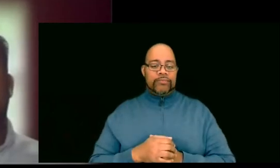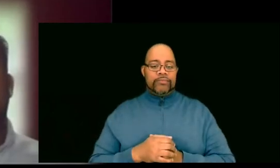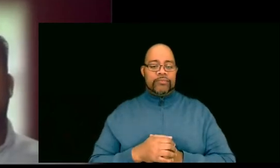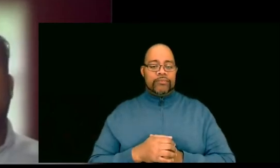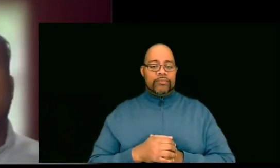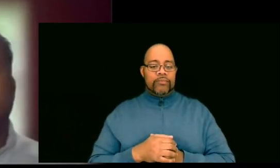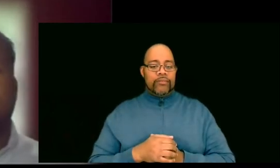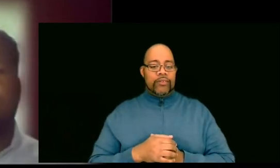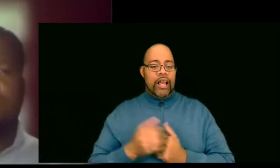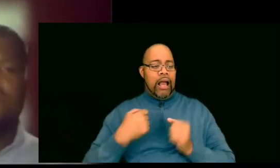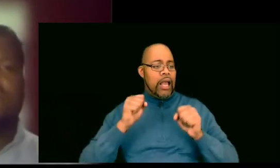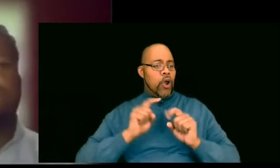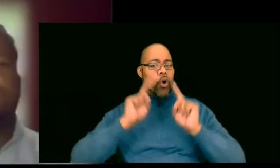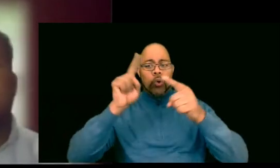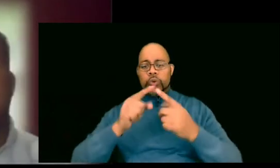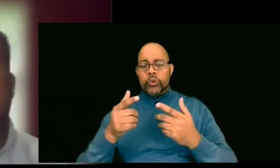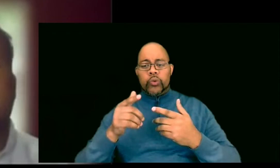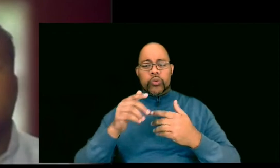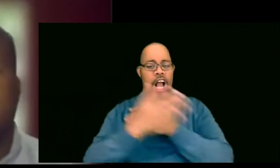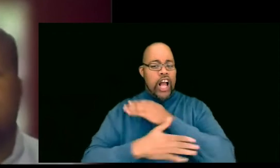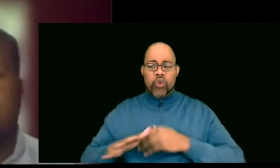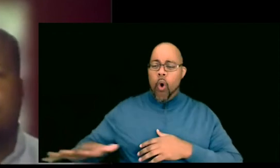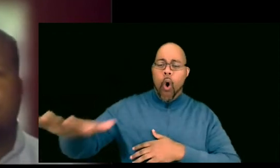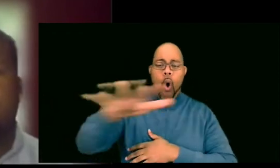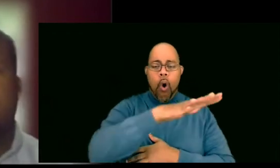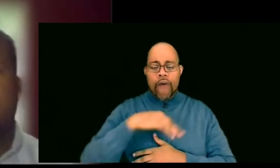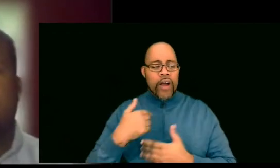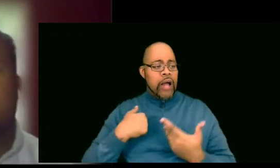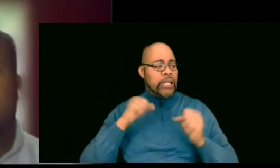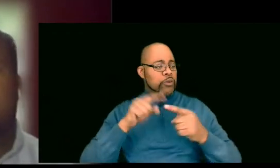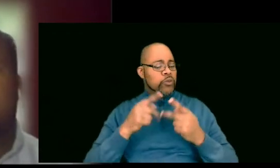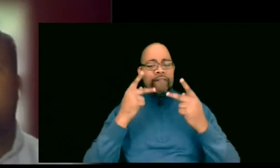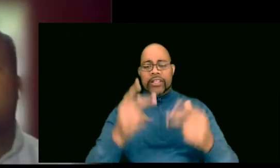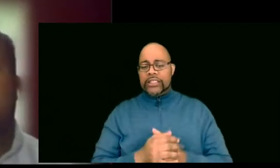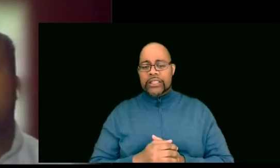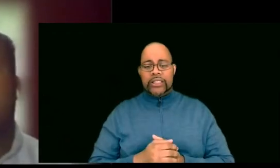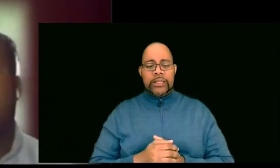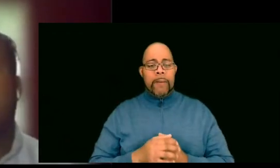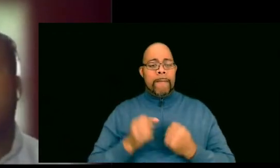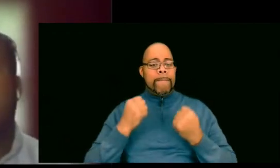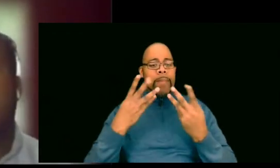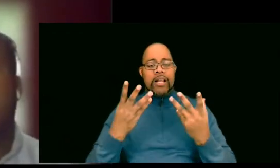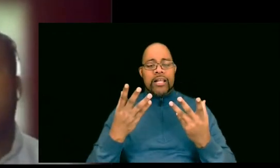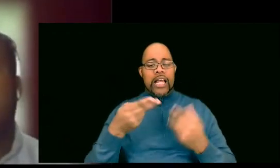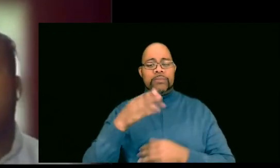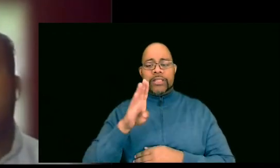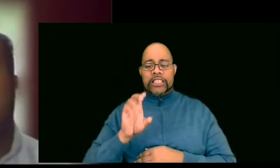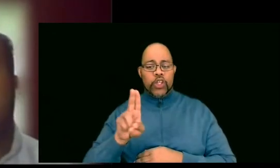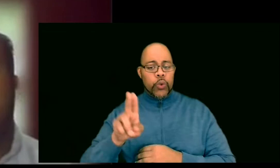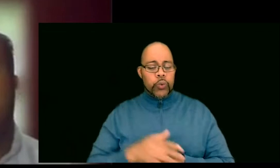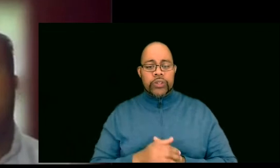working. You know, I got to go across this country. I got to go to visit many of